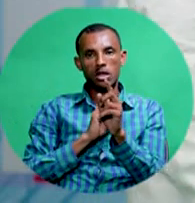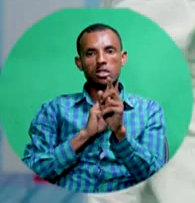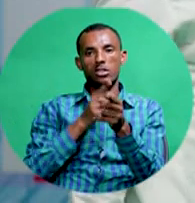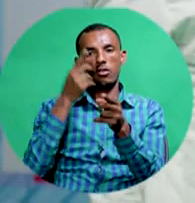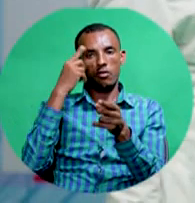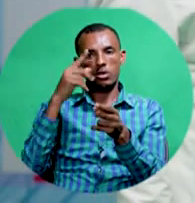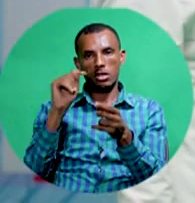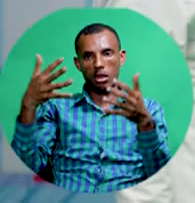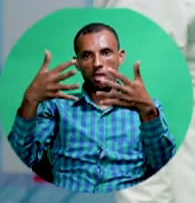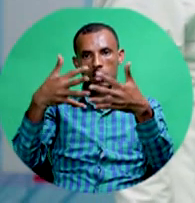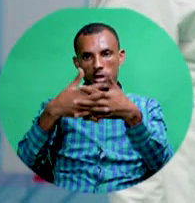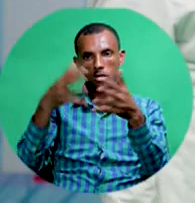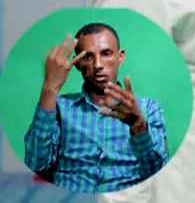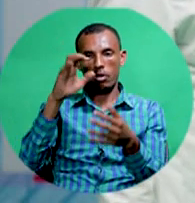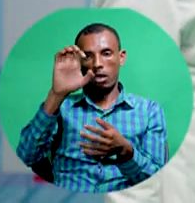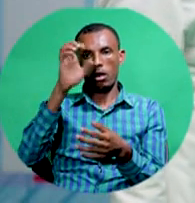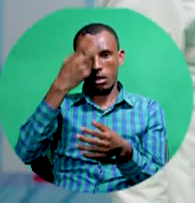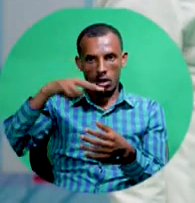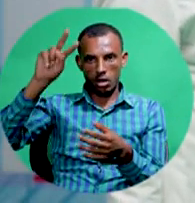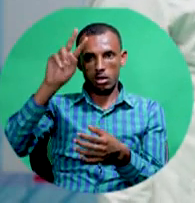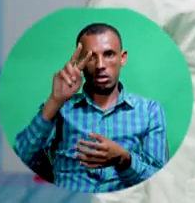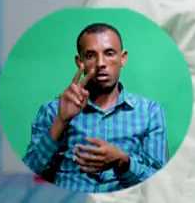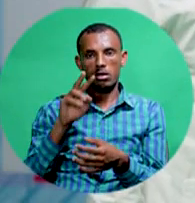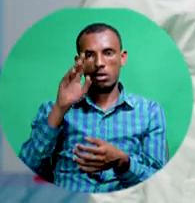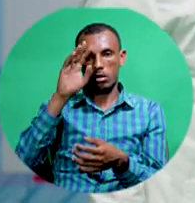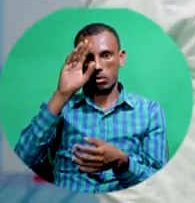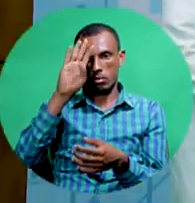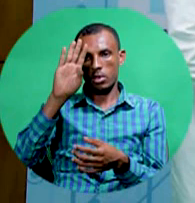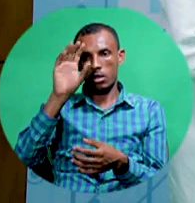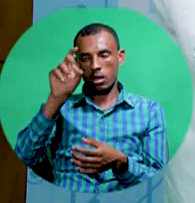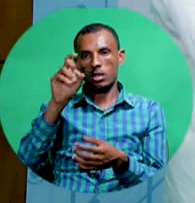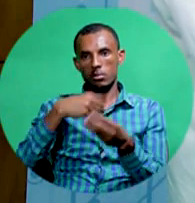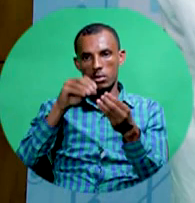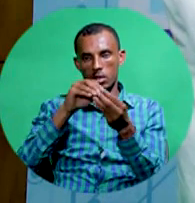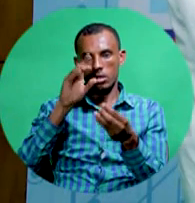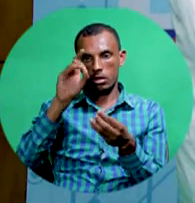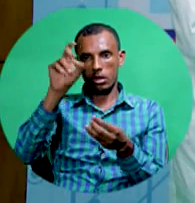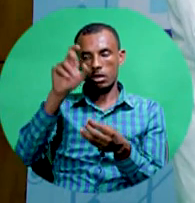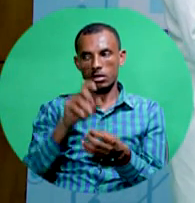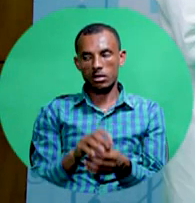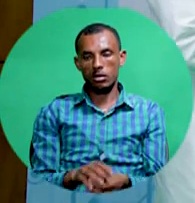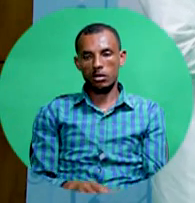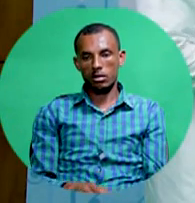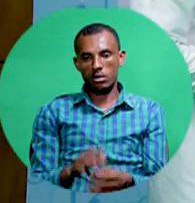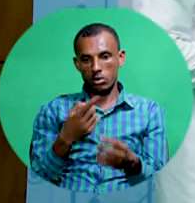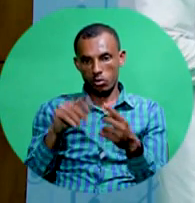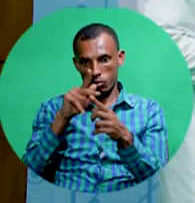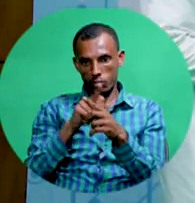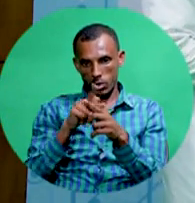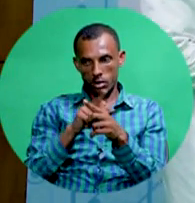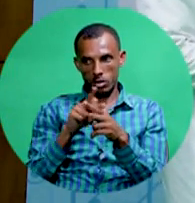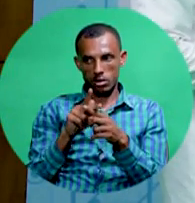the integration of e raised to x plus b dx. Now, to